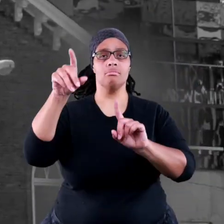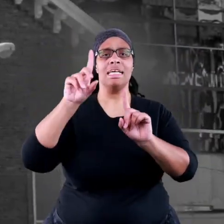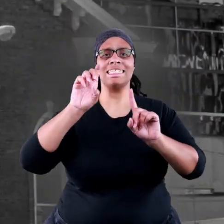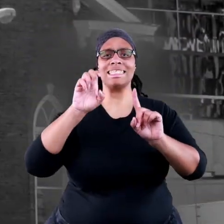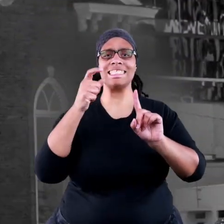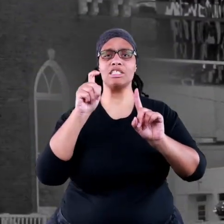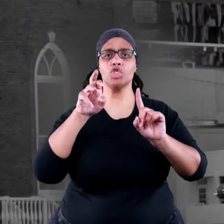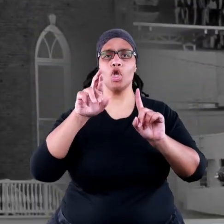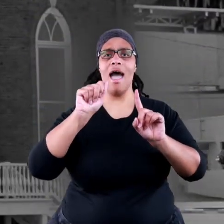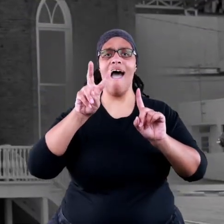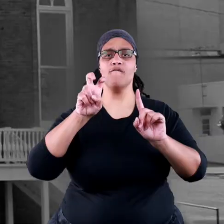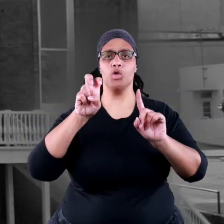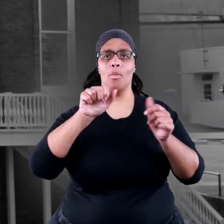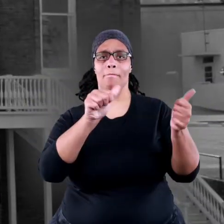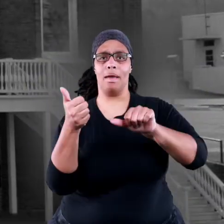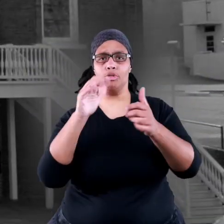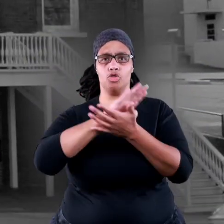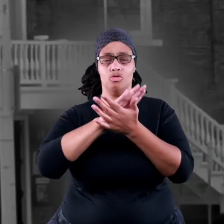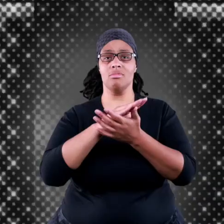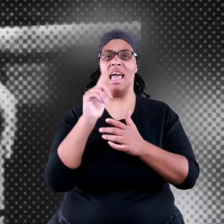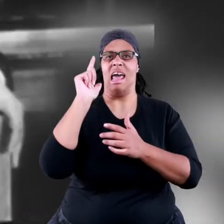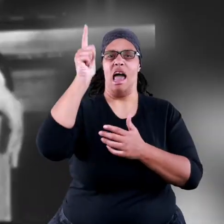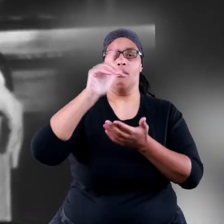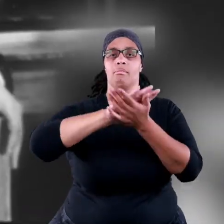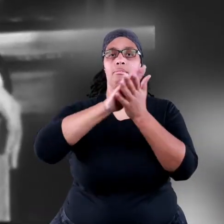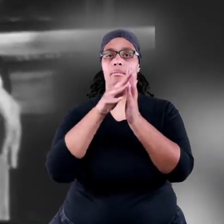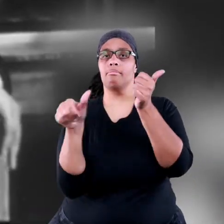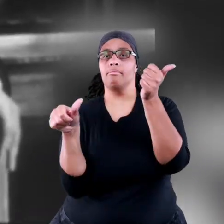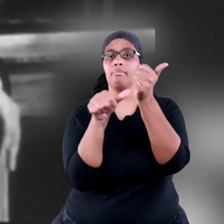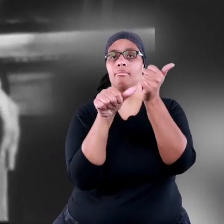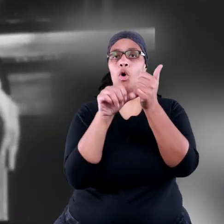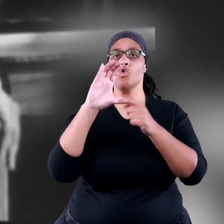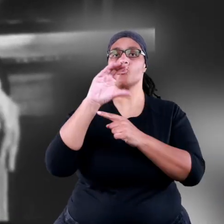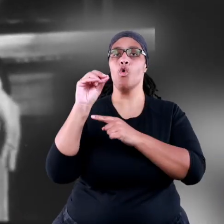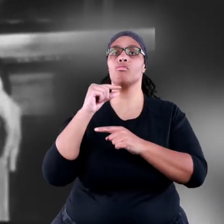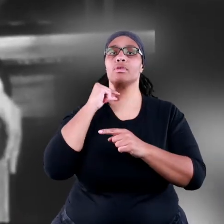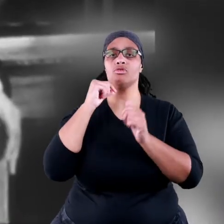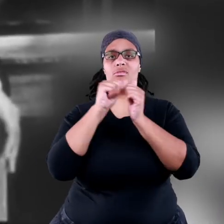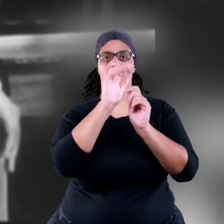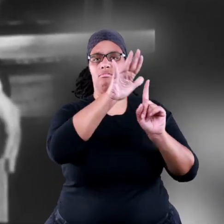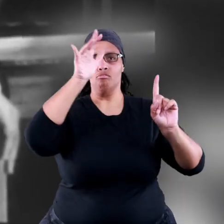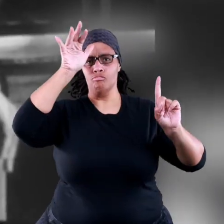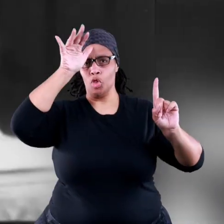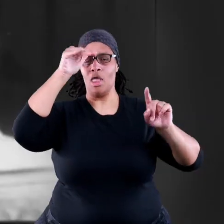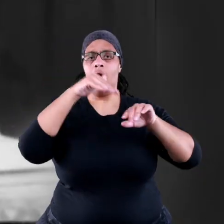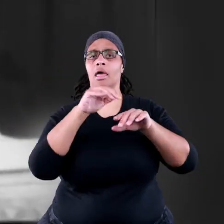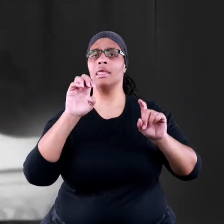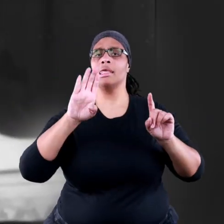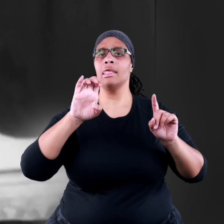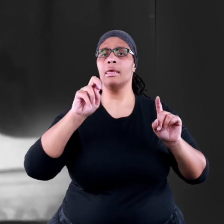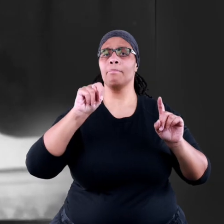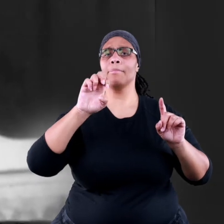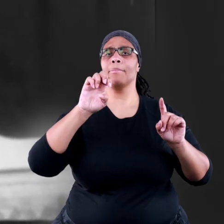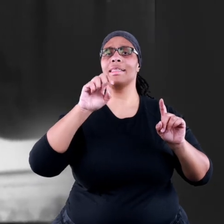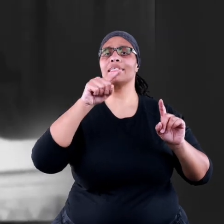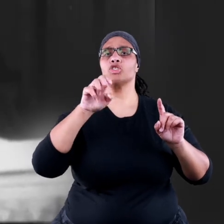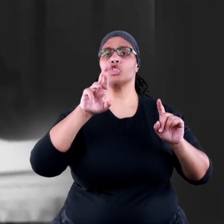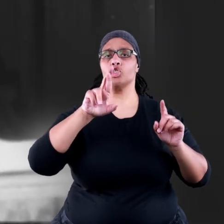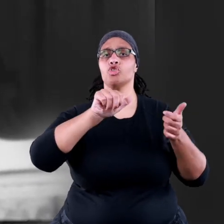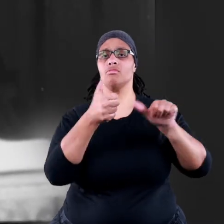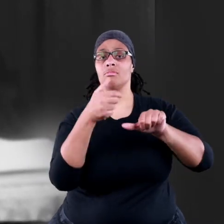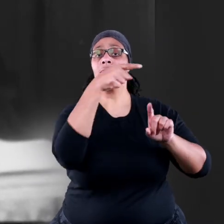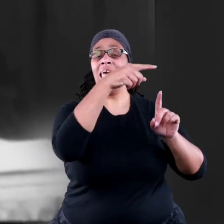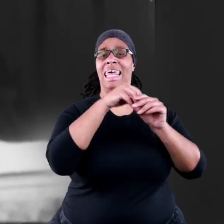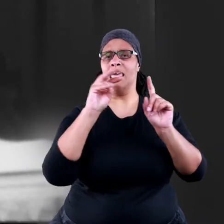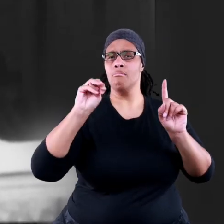become pastor at Dexter Avenue Baptist Church, and years later become co-pastor with his father at Ebenezer Baptist